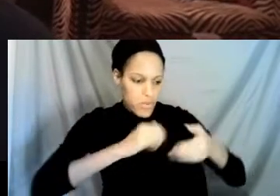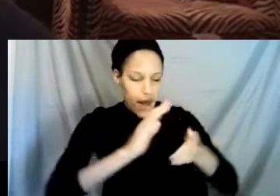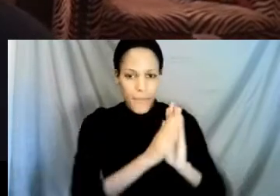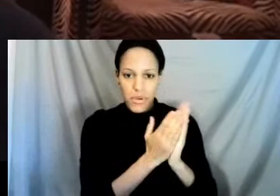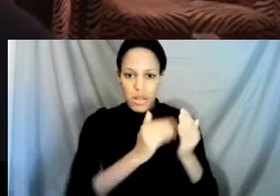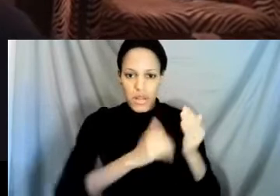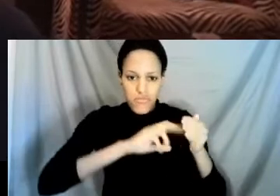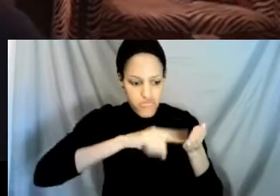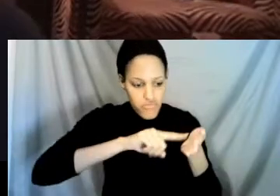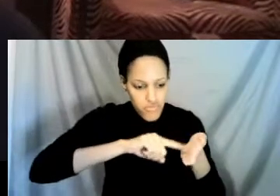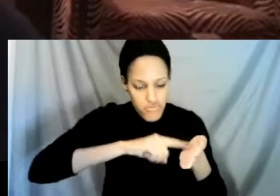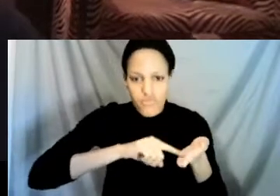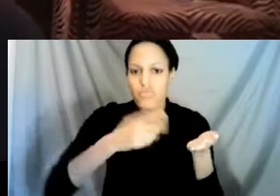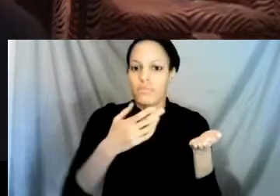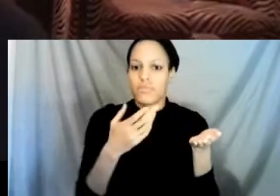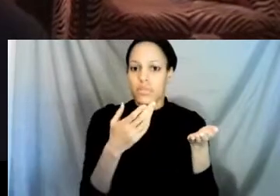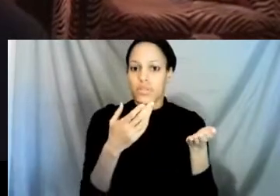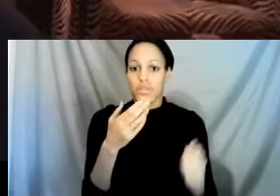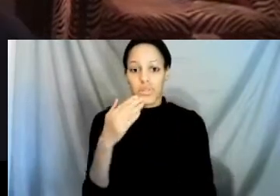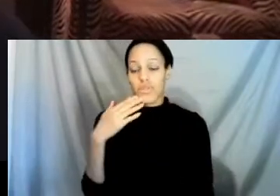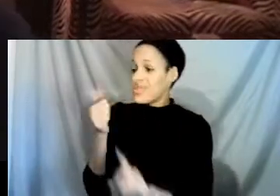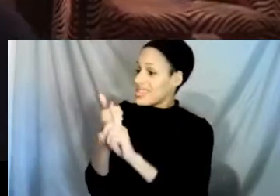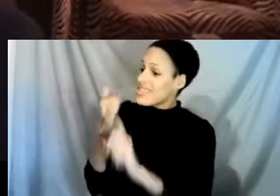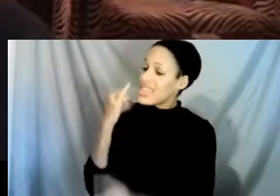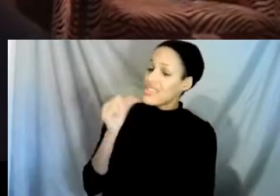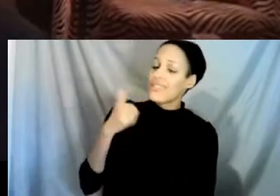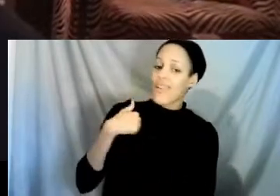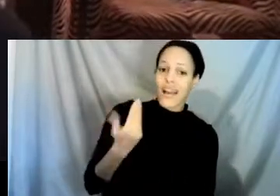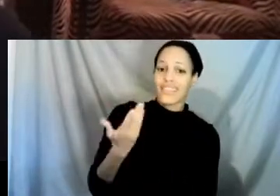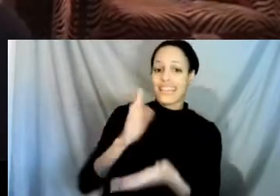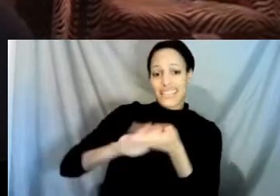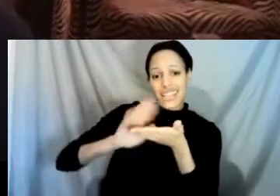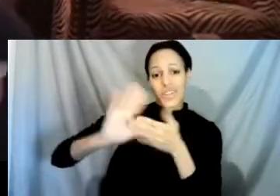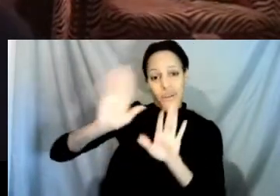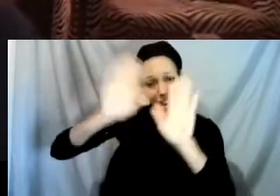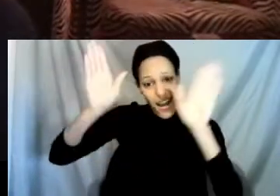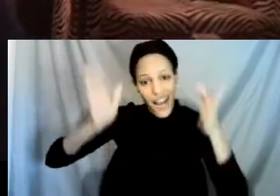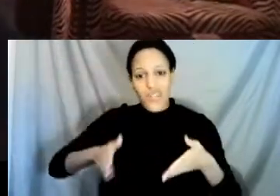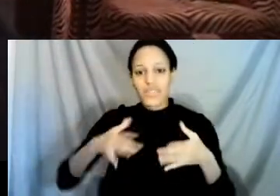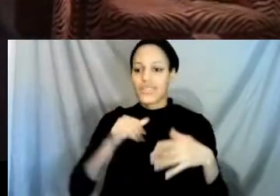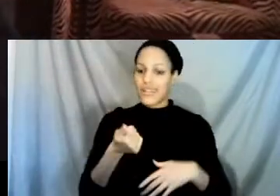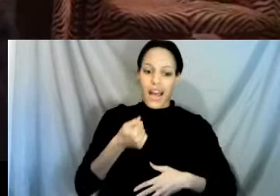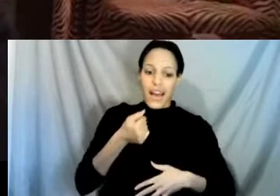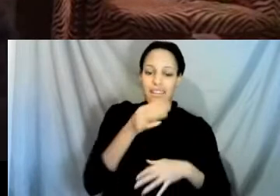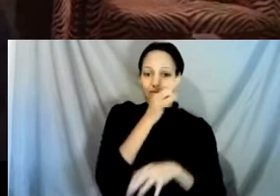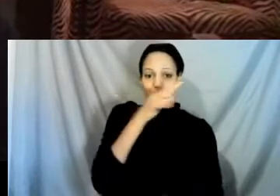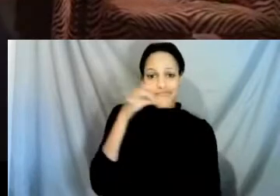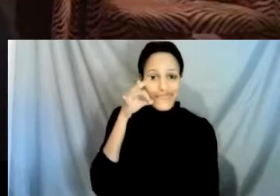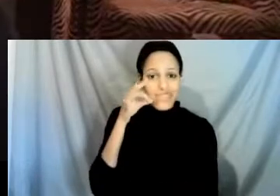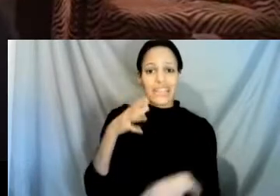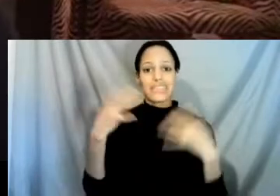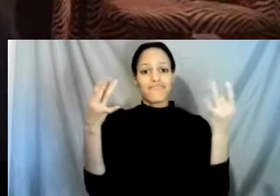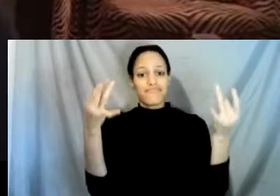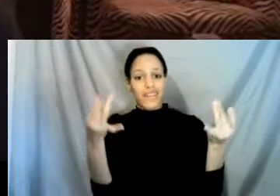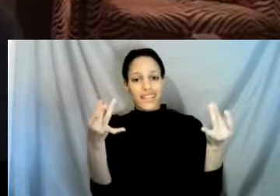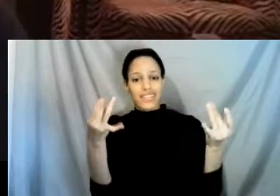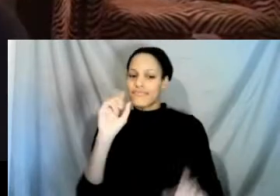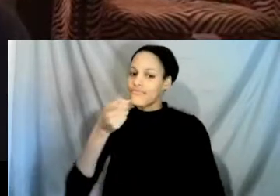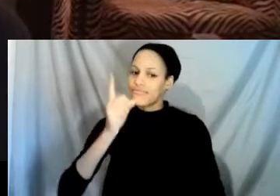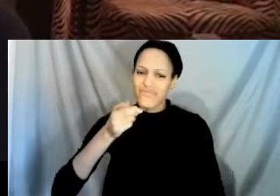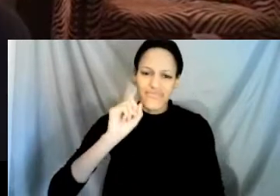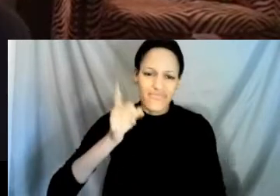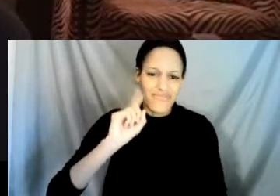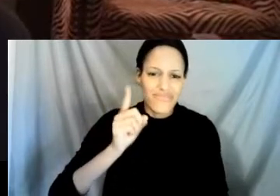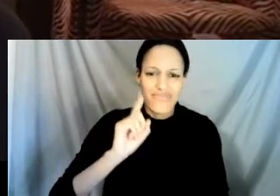your house and your garage during COVID, if you weren't fasting, if you weren't meditating, shame on you. It